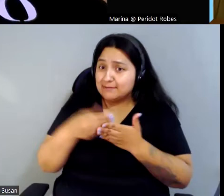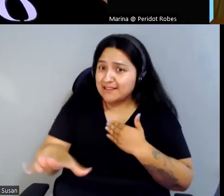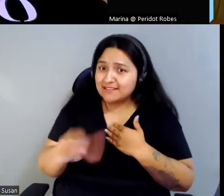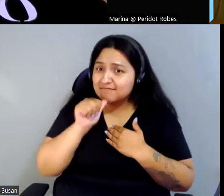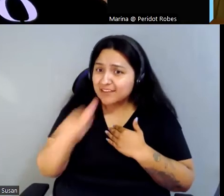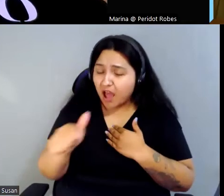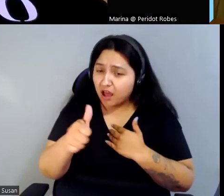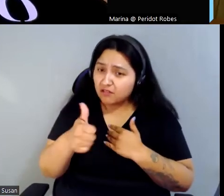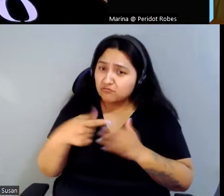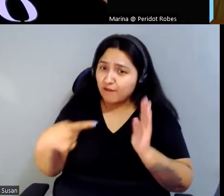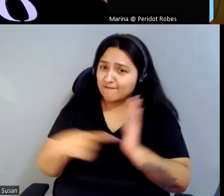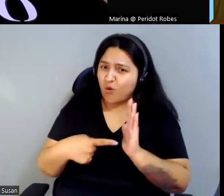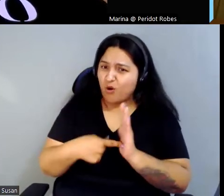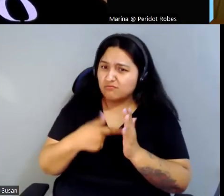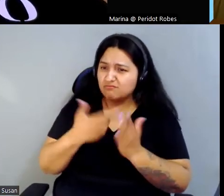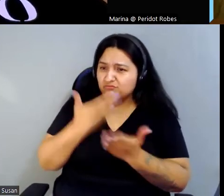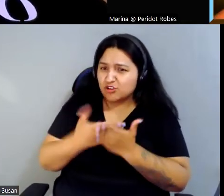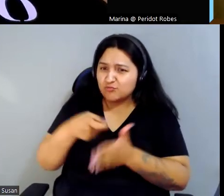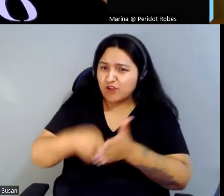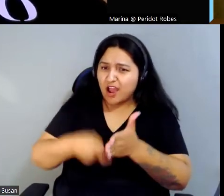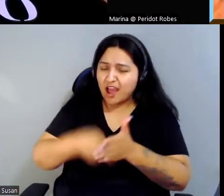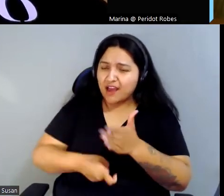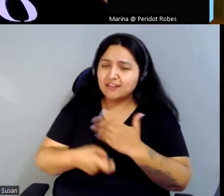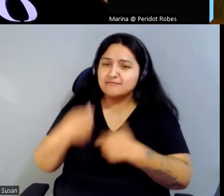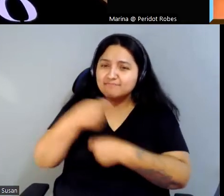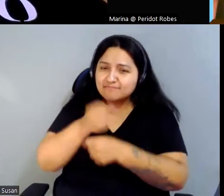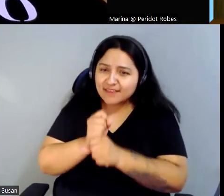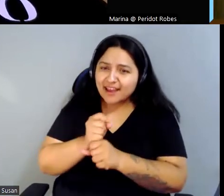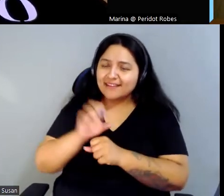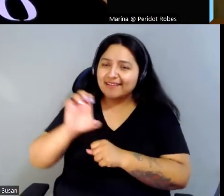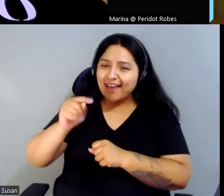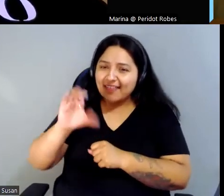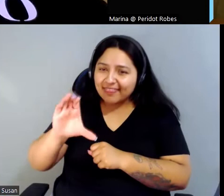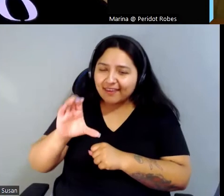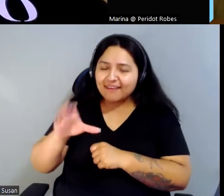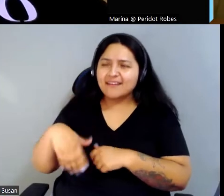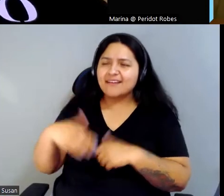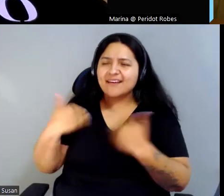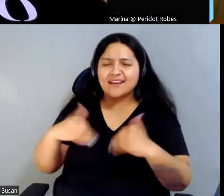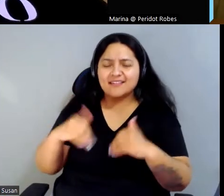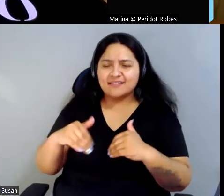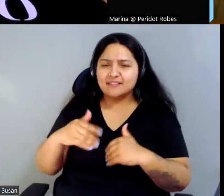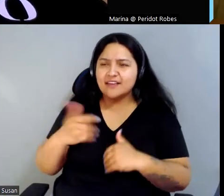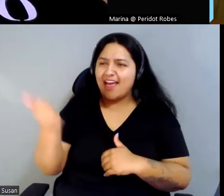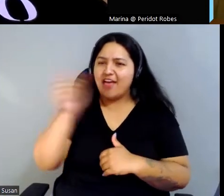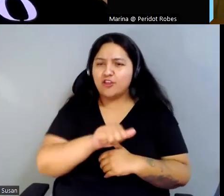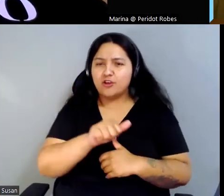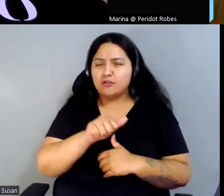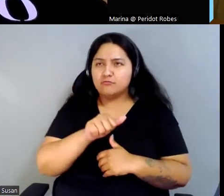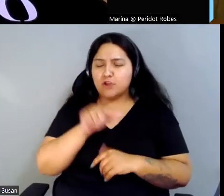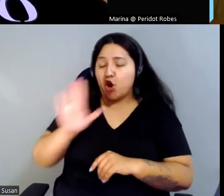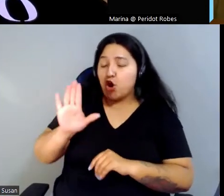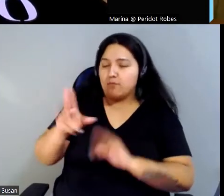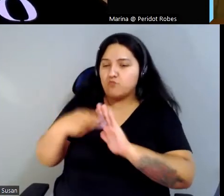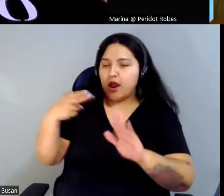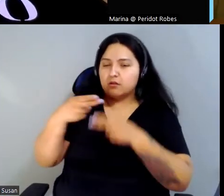ethically made. And I'm just so excited. And there's more brands like this popping up every single day. I think it's called Joy Toast is her line.